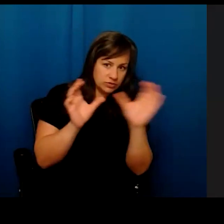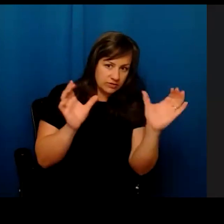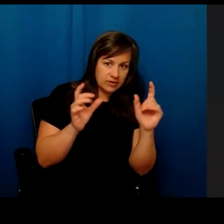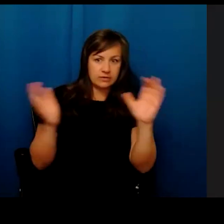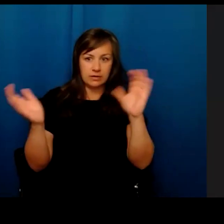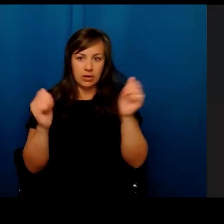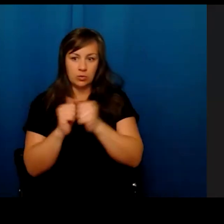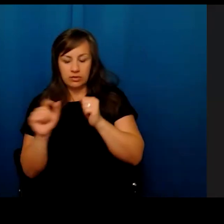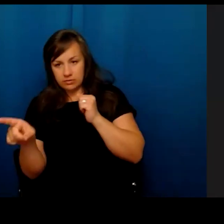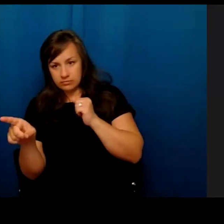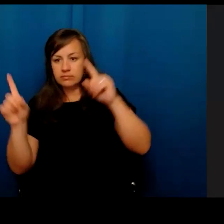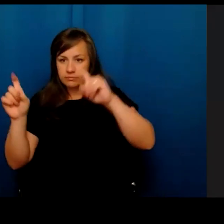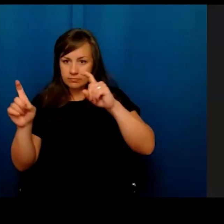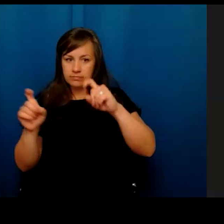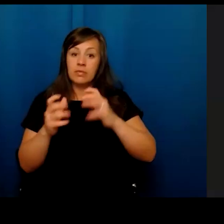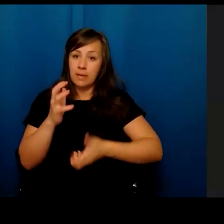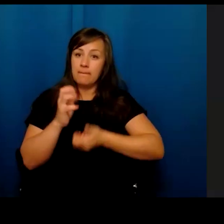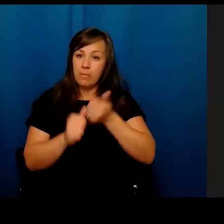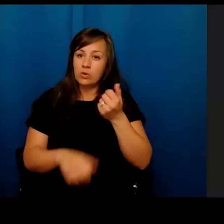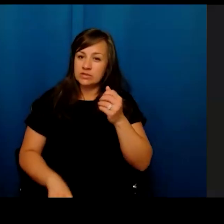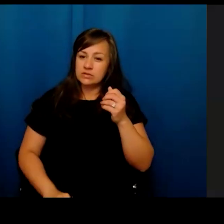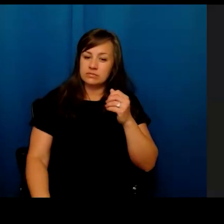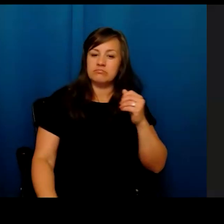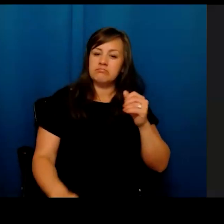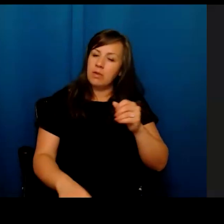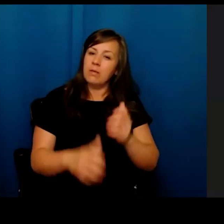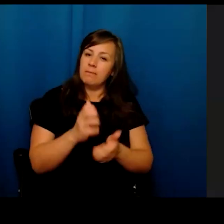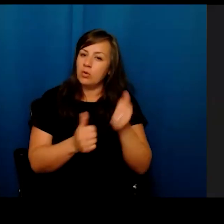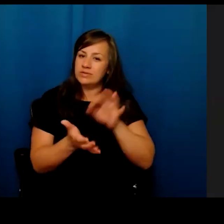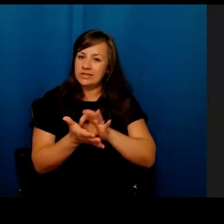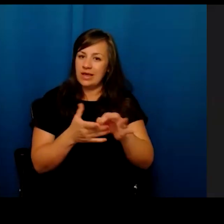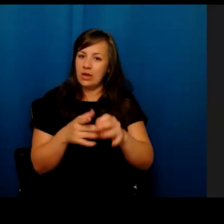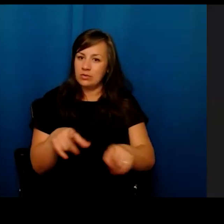Most of them are information systems type.